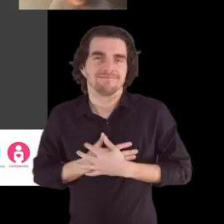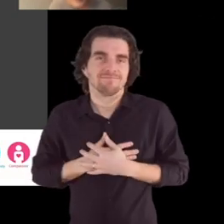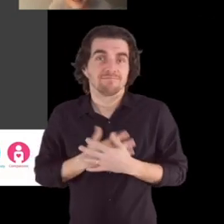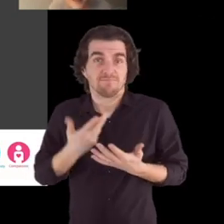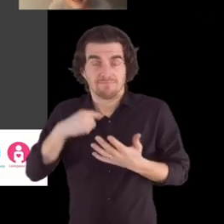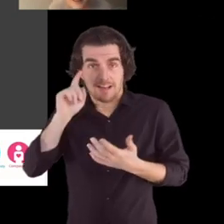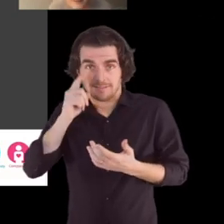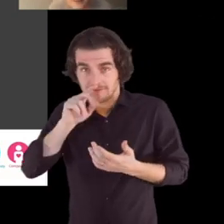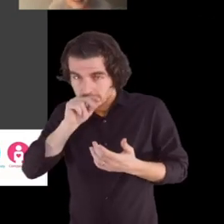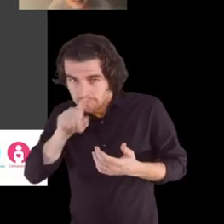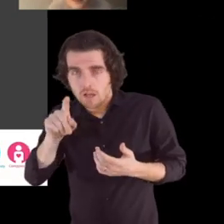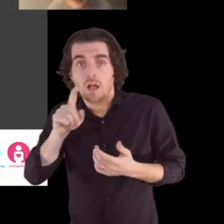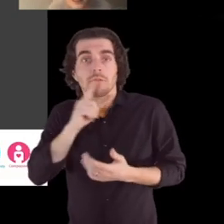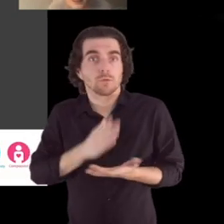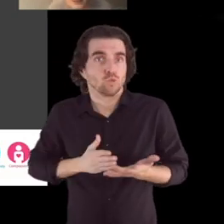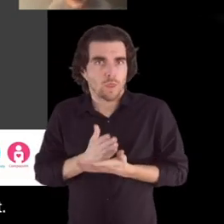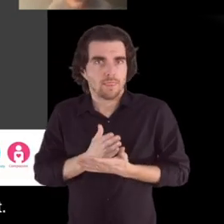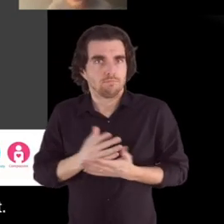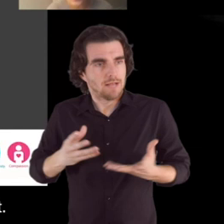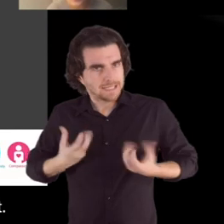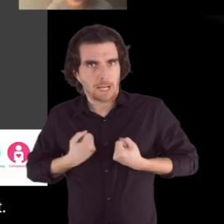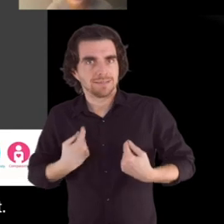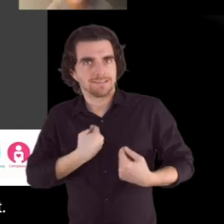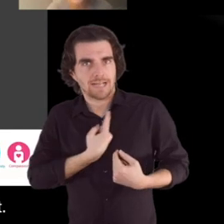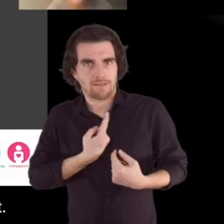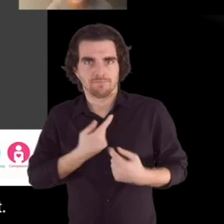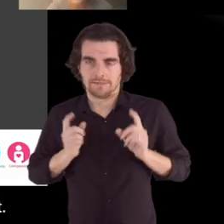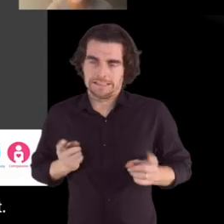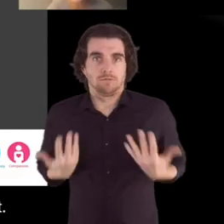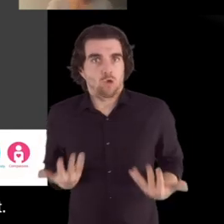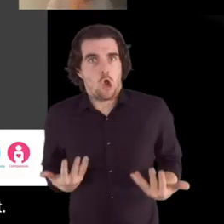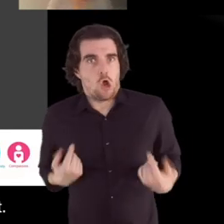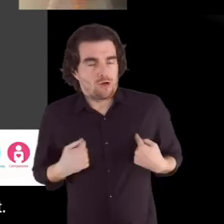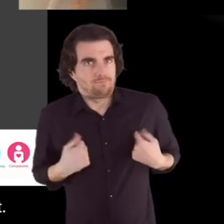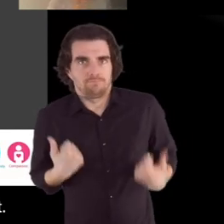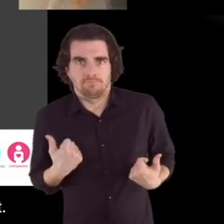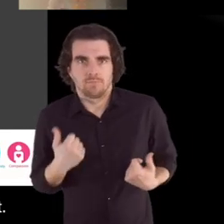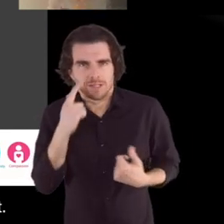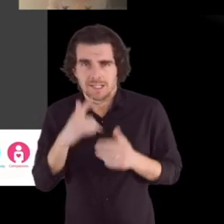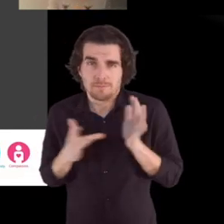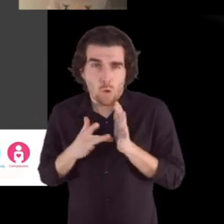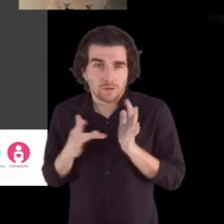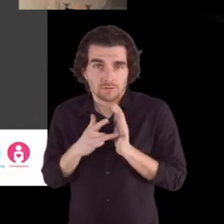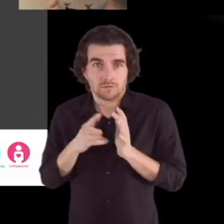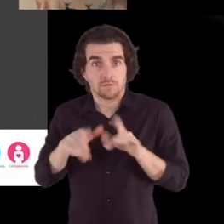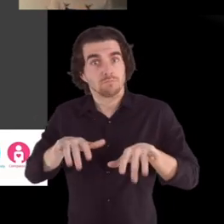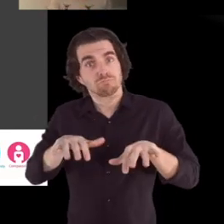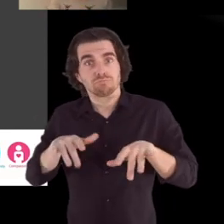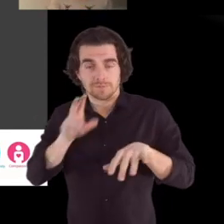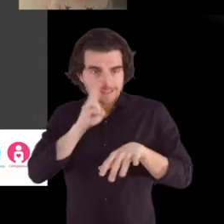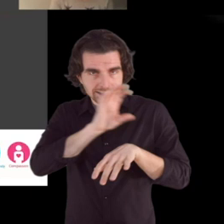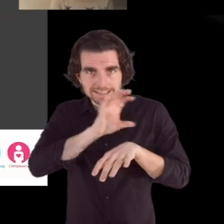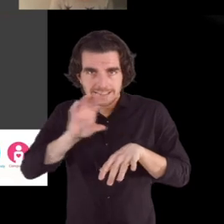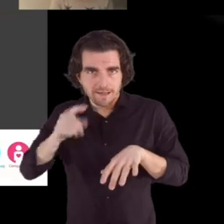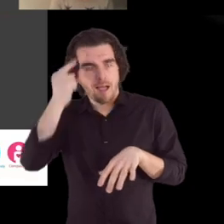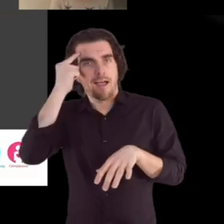loved. I can't even read them now. Being truthful, accepting yourself and embracing the moment. So I thought it was important to have